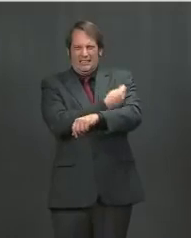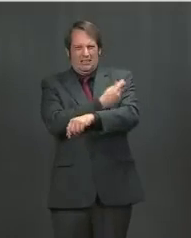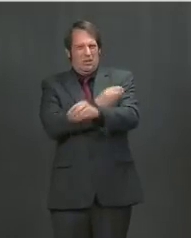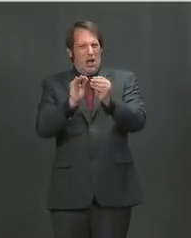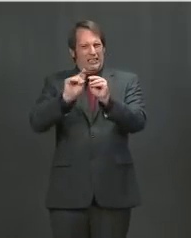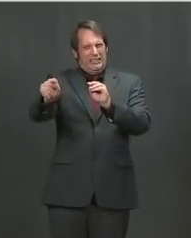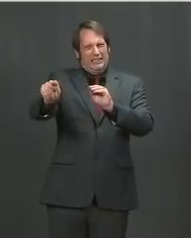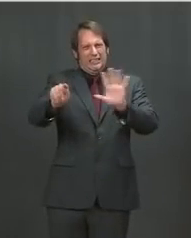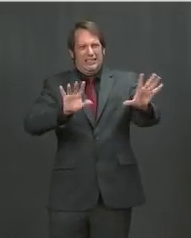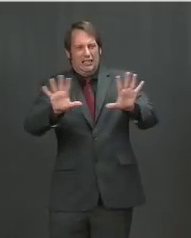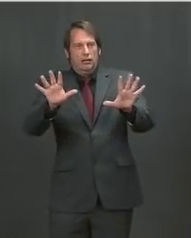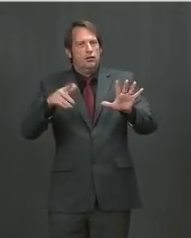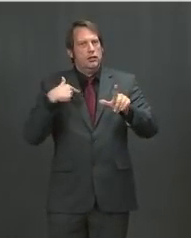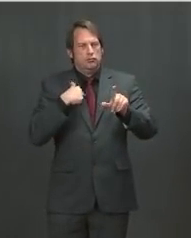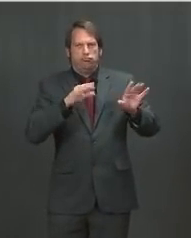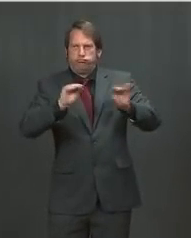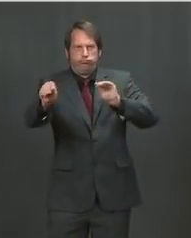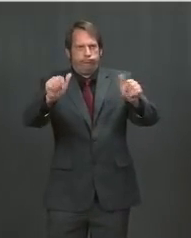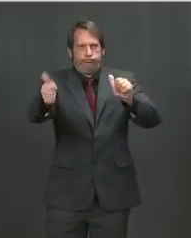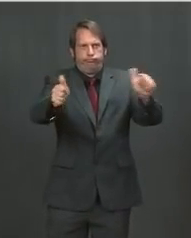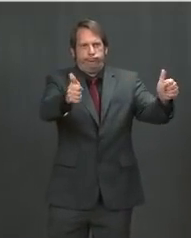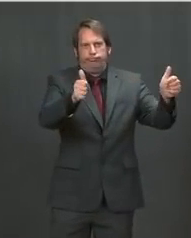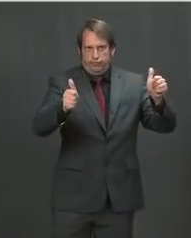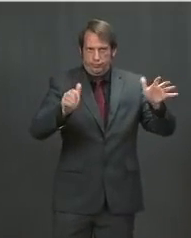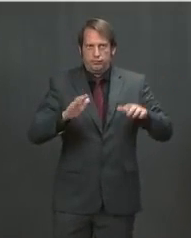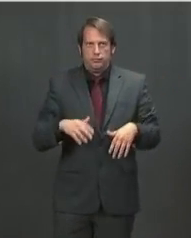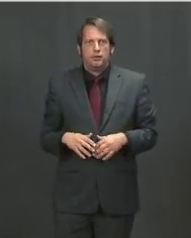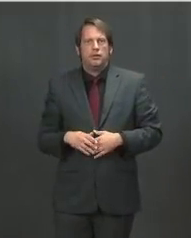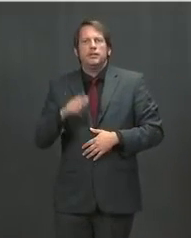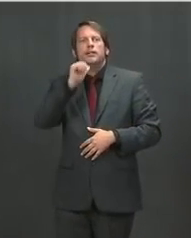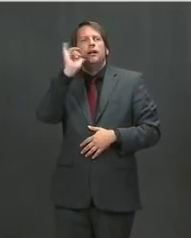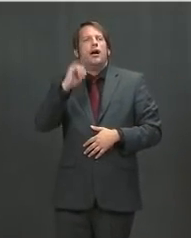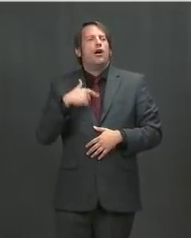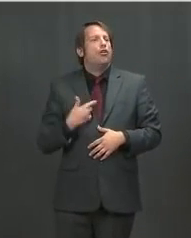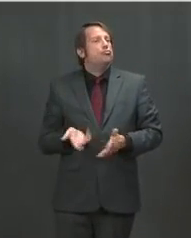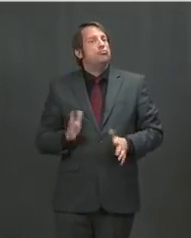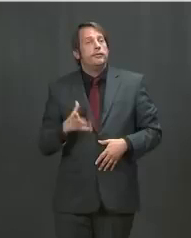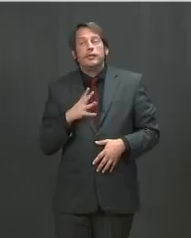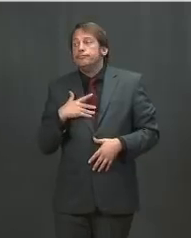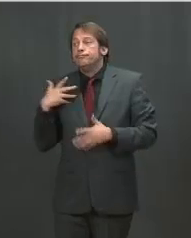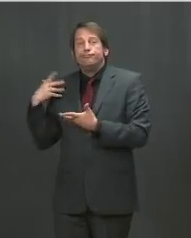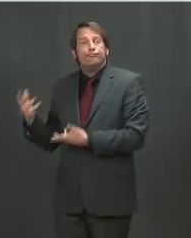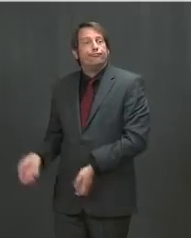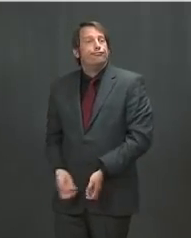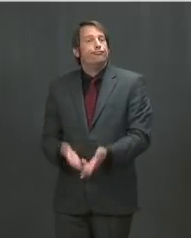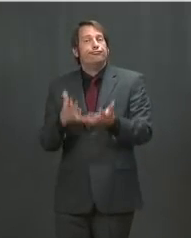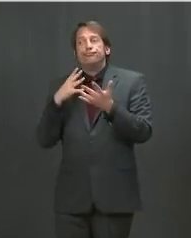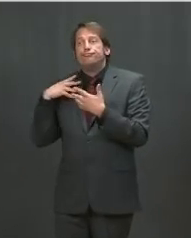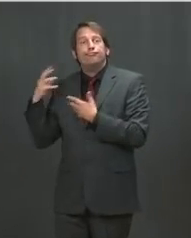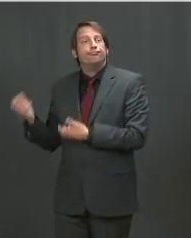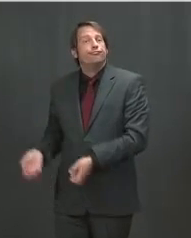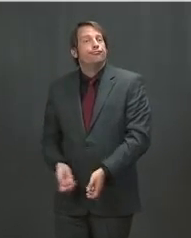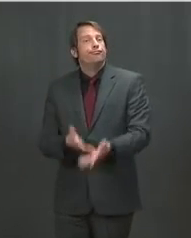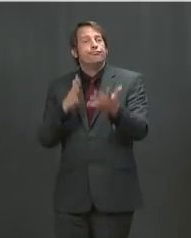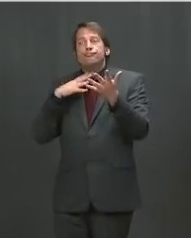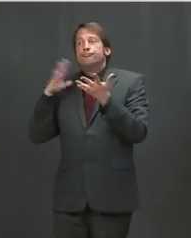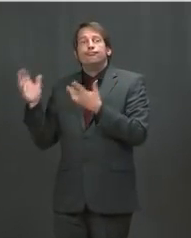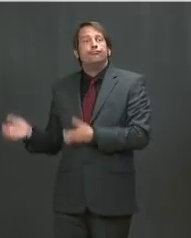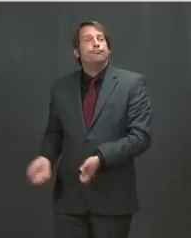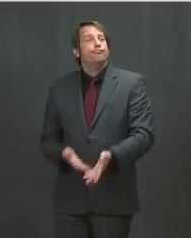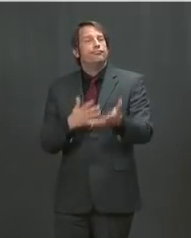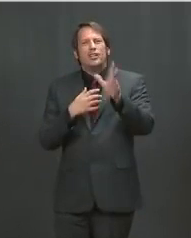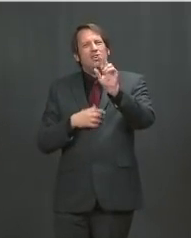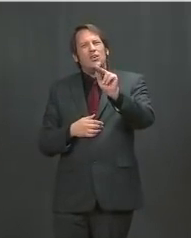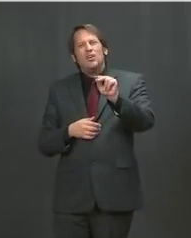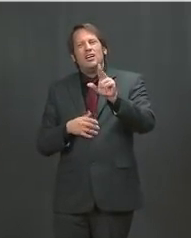someone is sitting back and managing this pandemic and the vaccination program according to some formula. It's not true in the